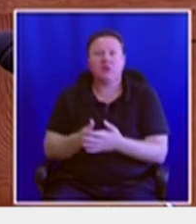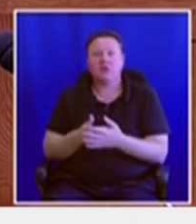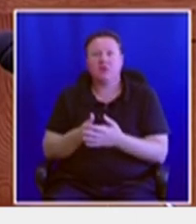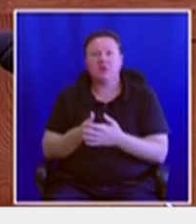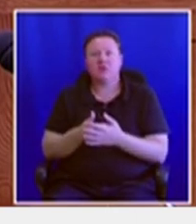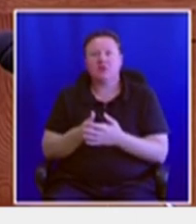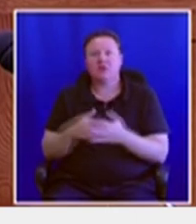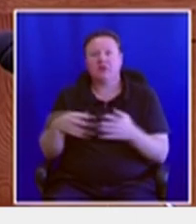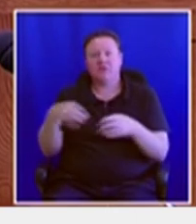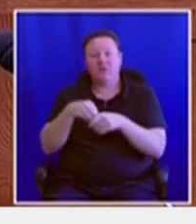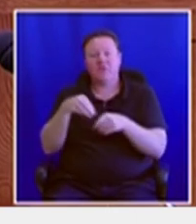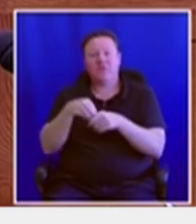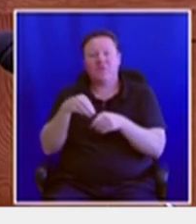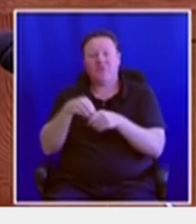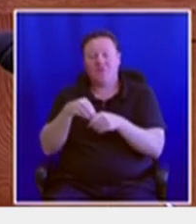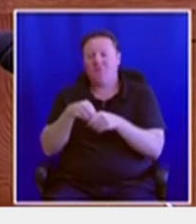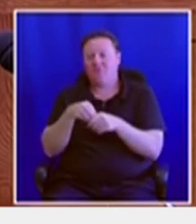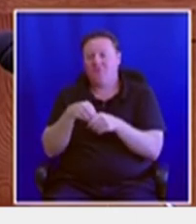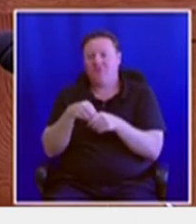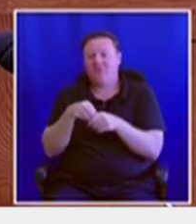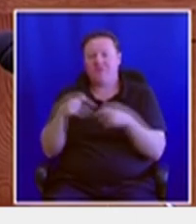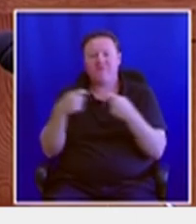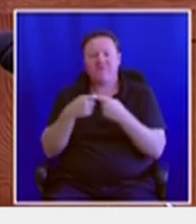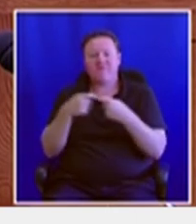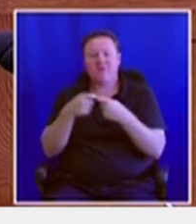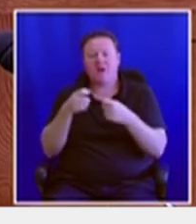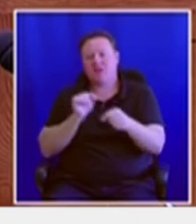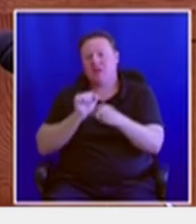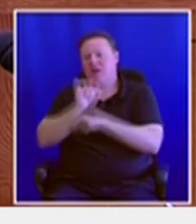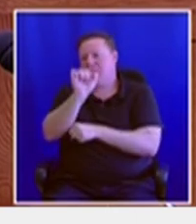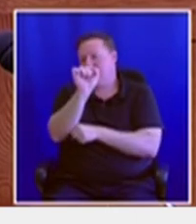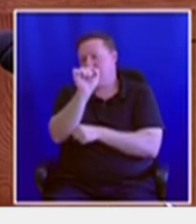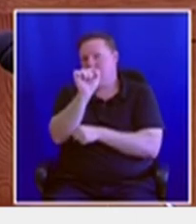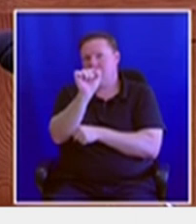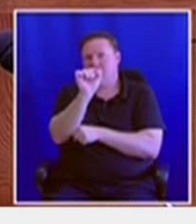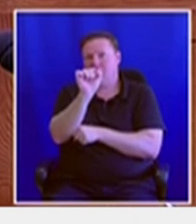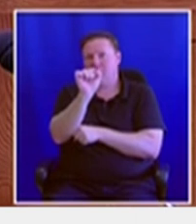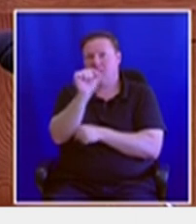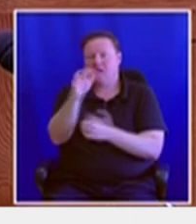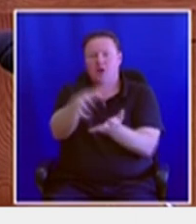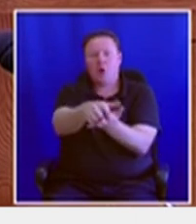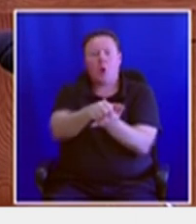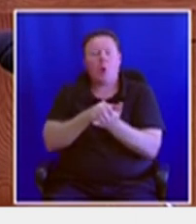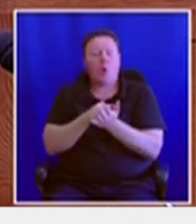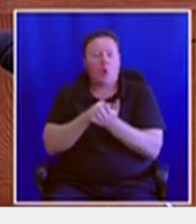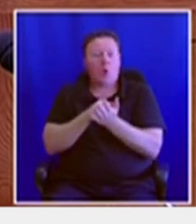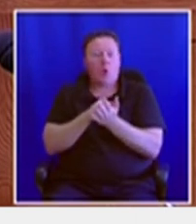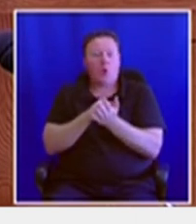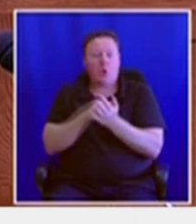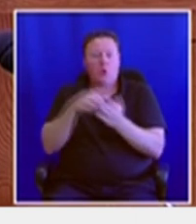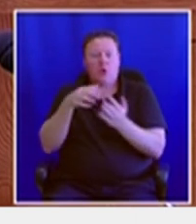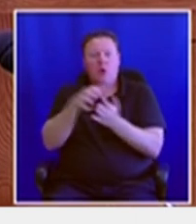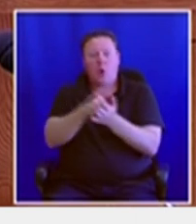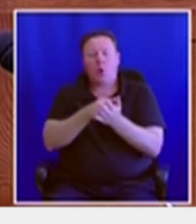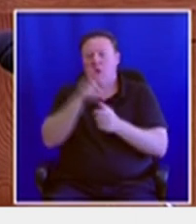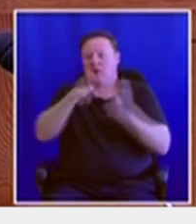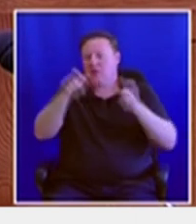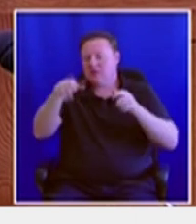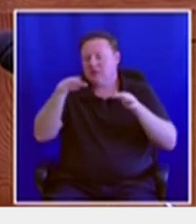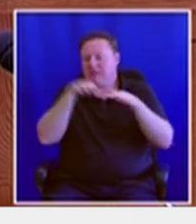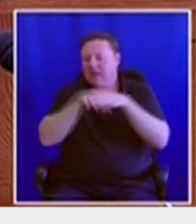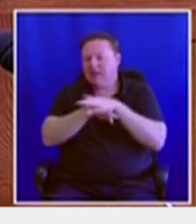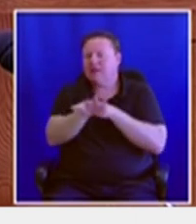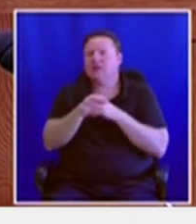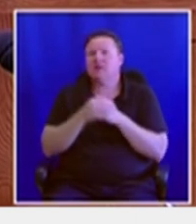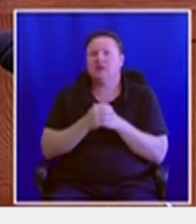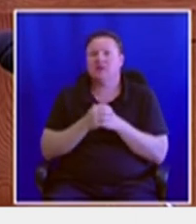deported themselves as they fought against the colonial invaders, and many